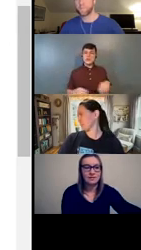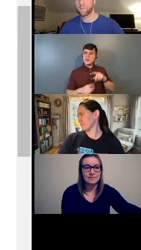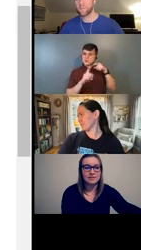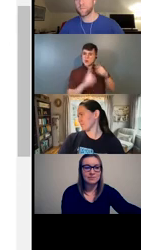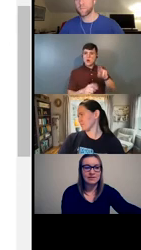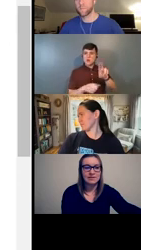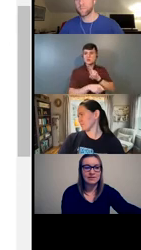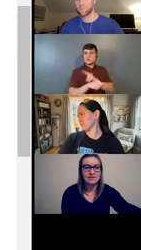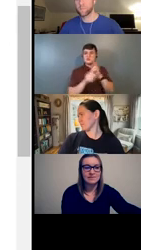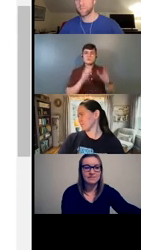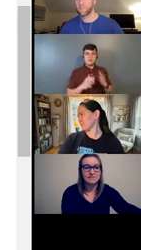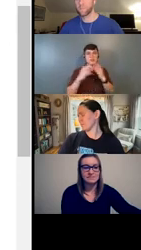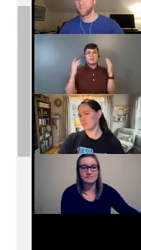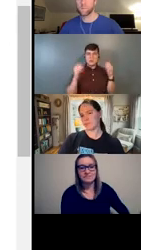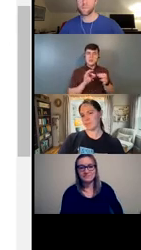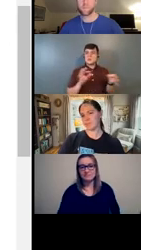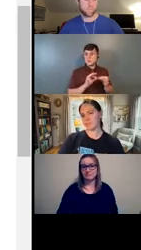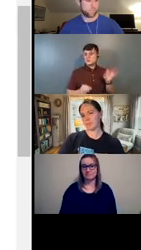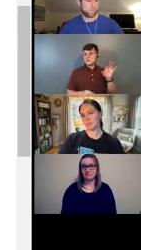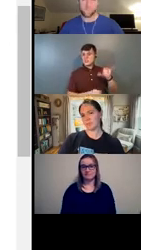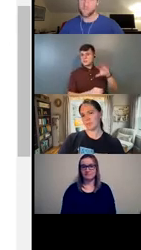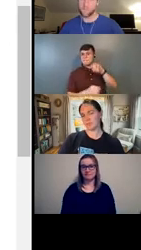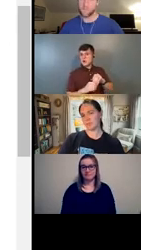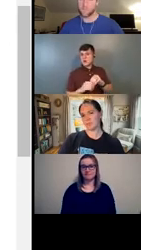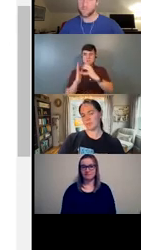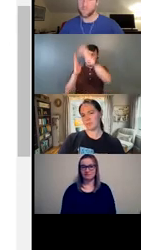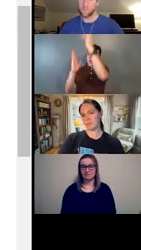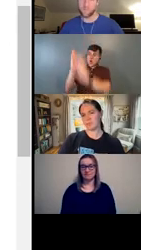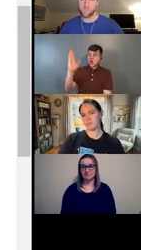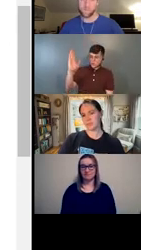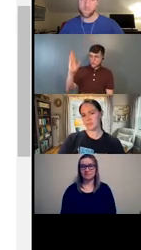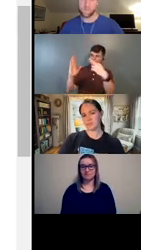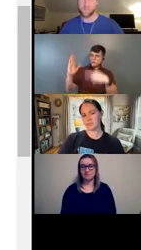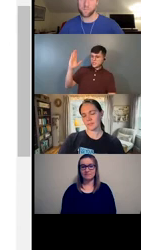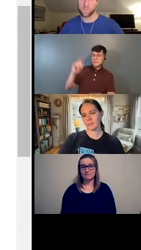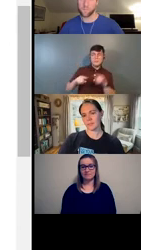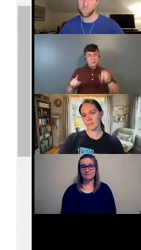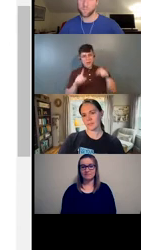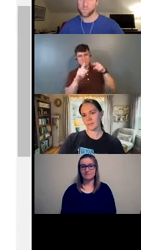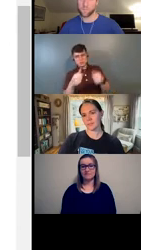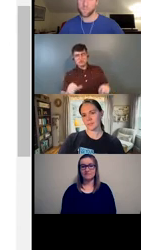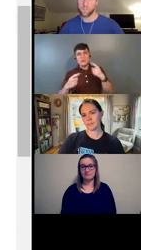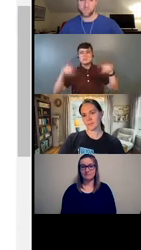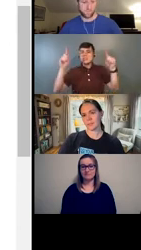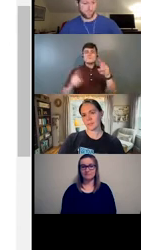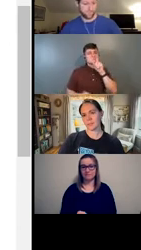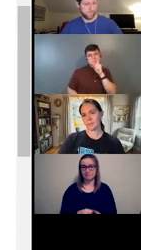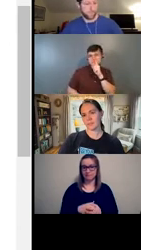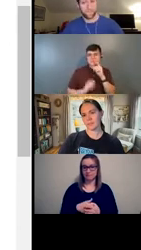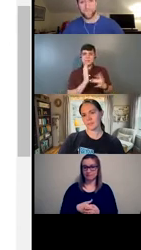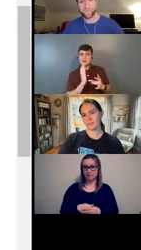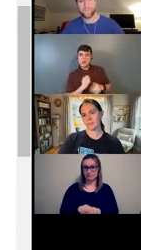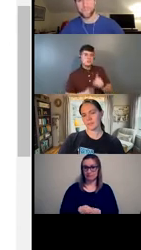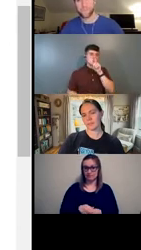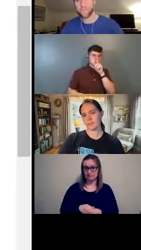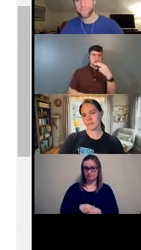language. It's just kind of a long read, but that spec is just like what we're trying to achieve. It doesn't talk about the technology. It doesn't get into